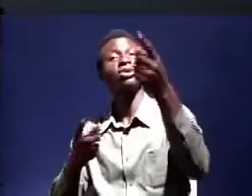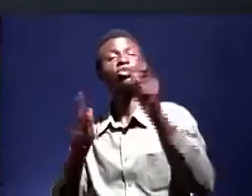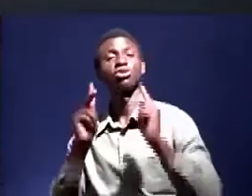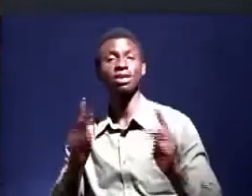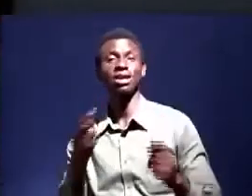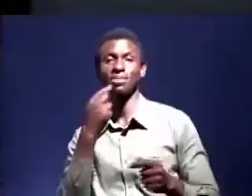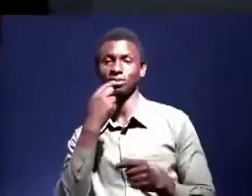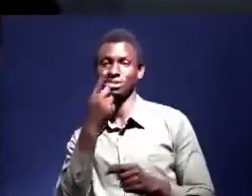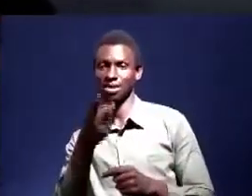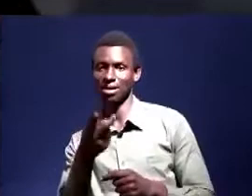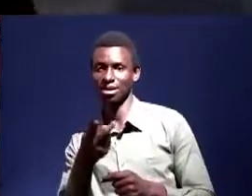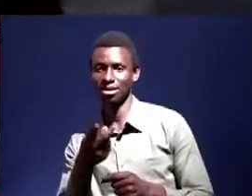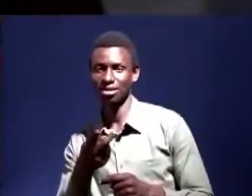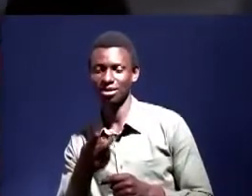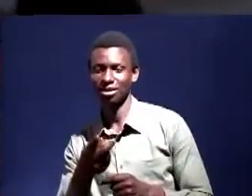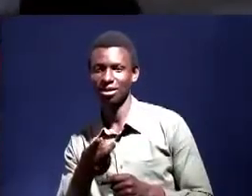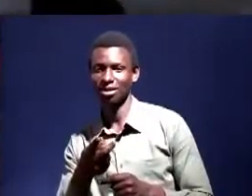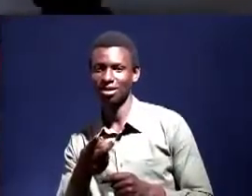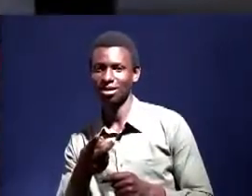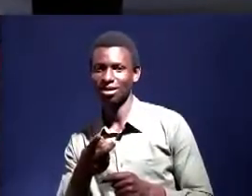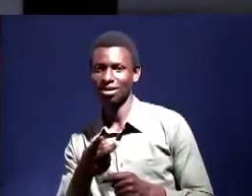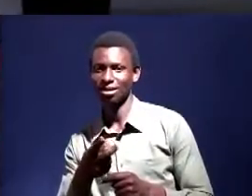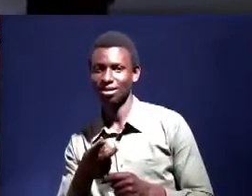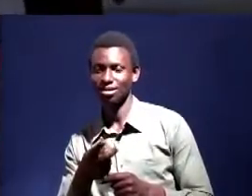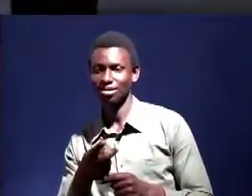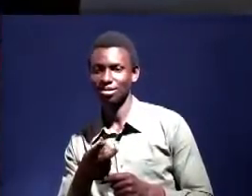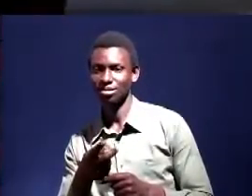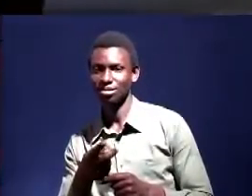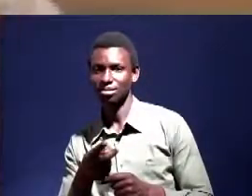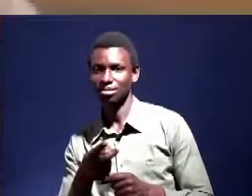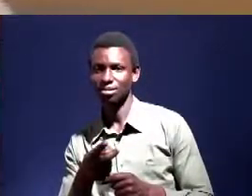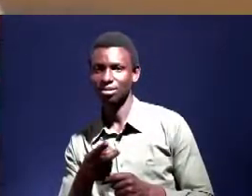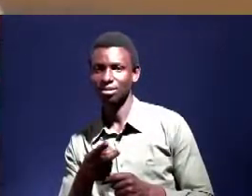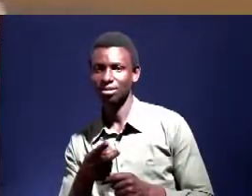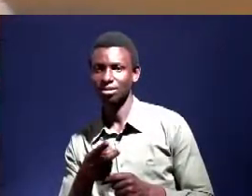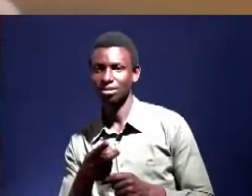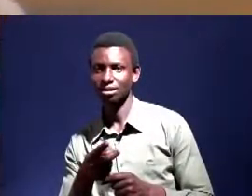when I have a baby, does it have to be part of the family?